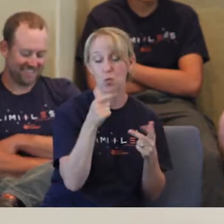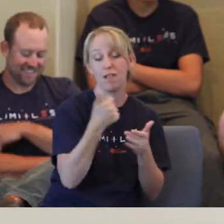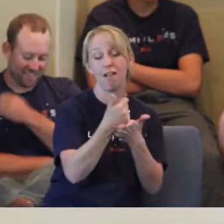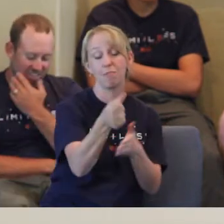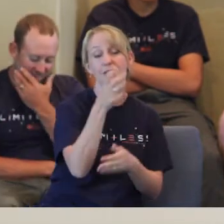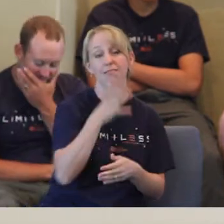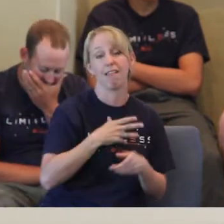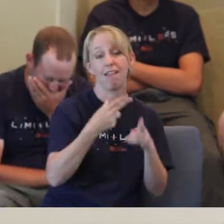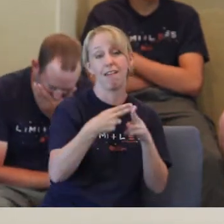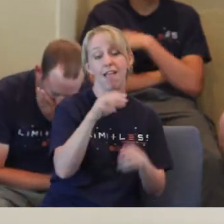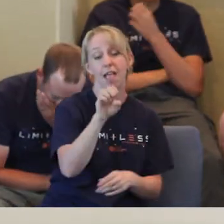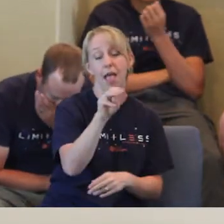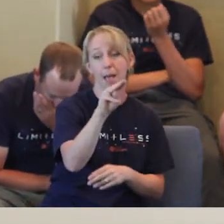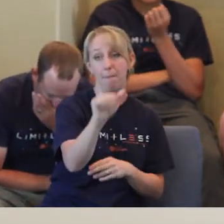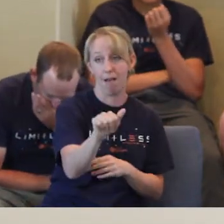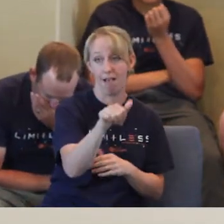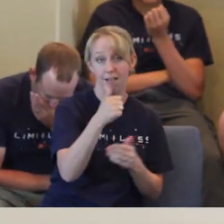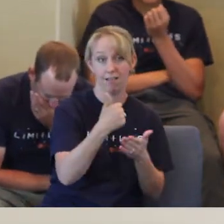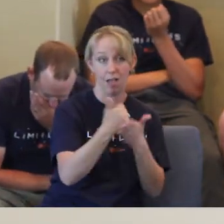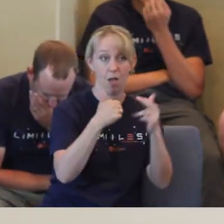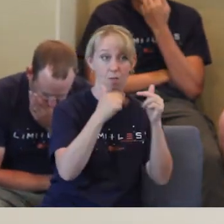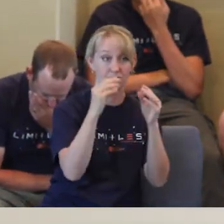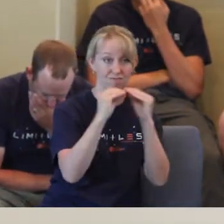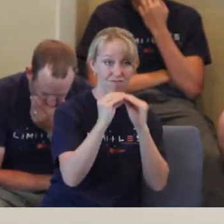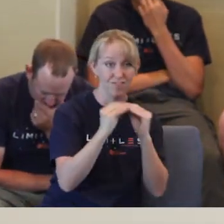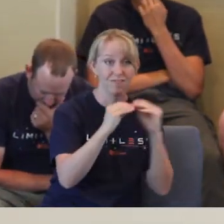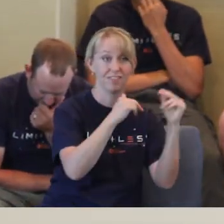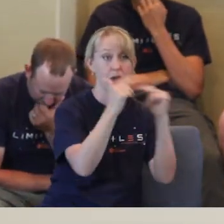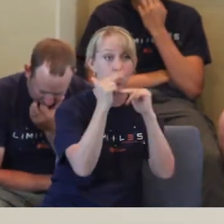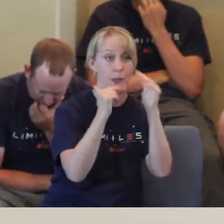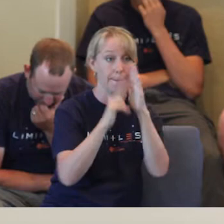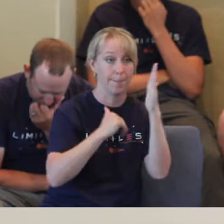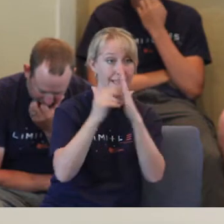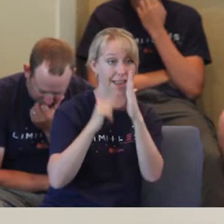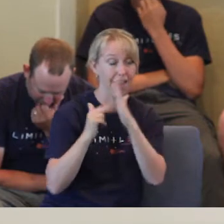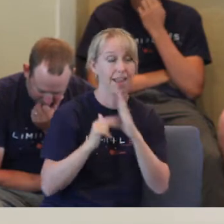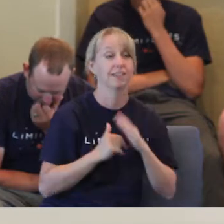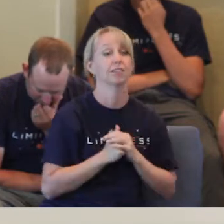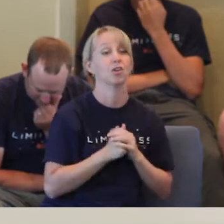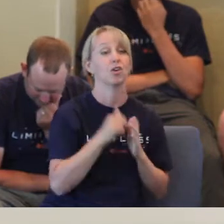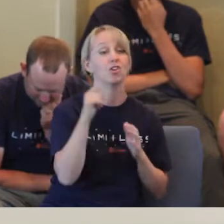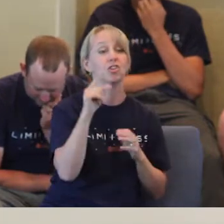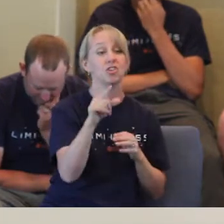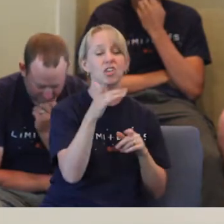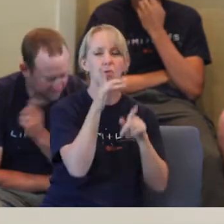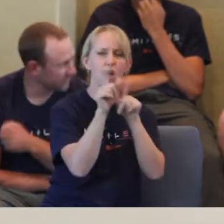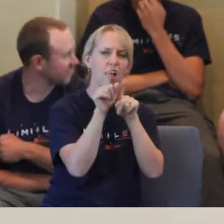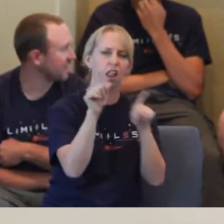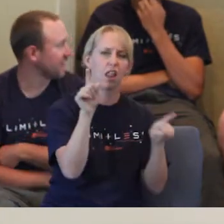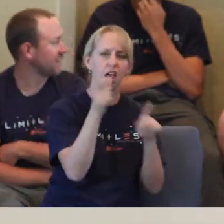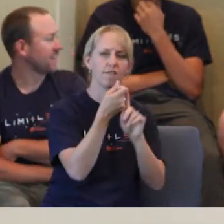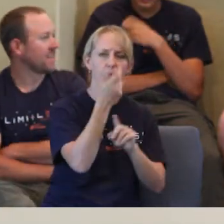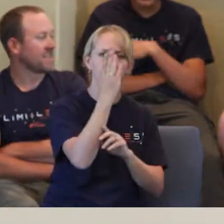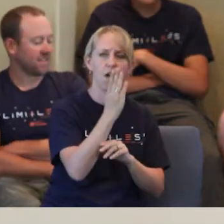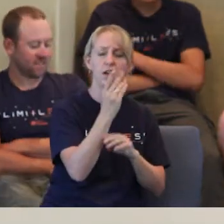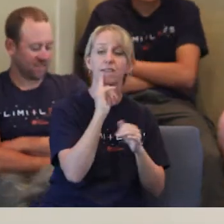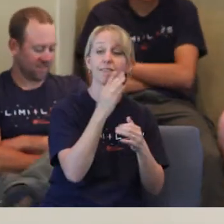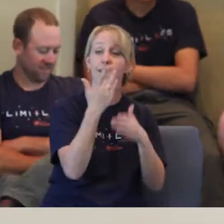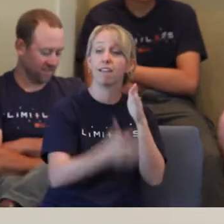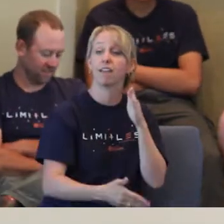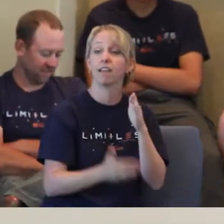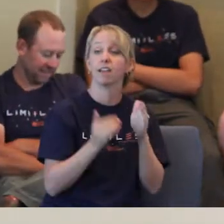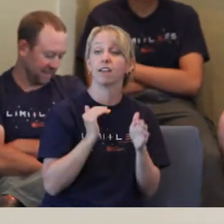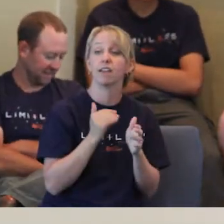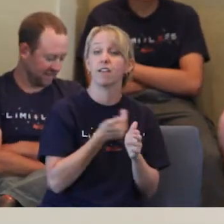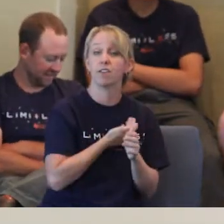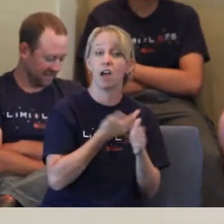Matthew. We helped this lady named Emma fix her house up and repaint it. And she